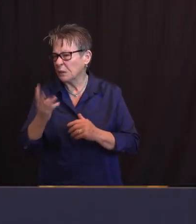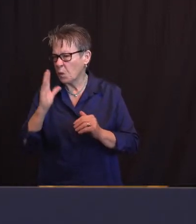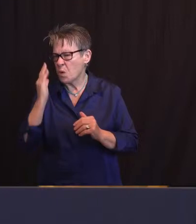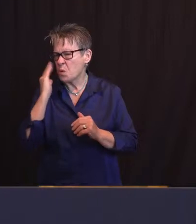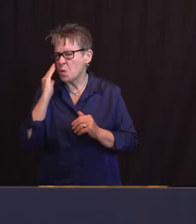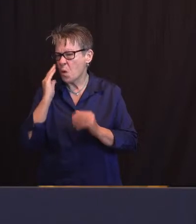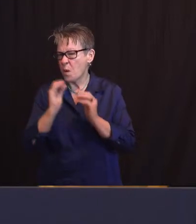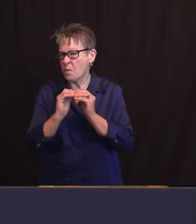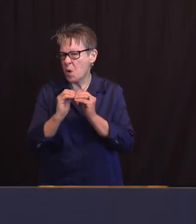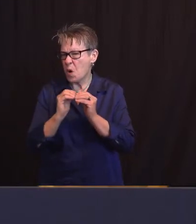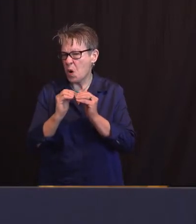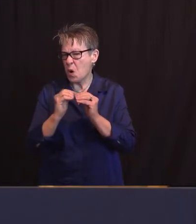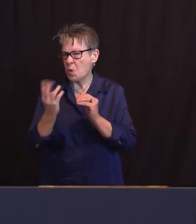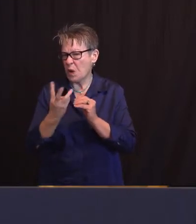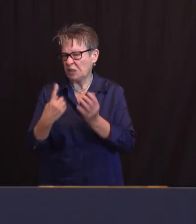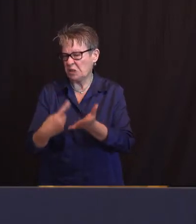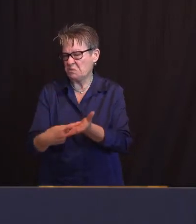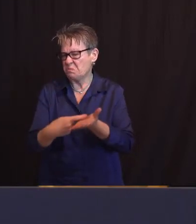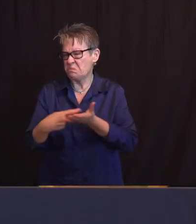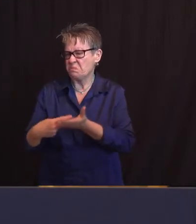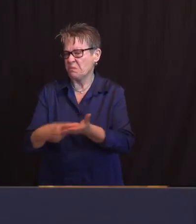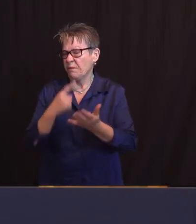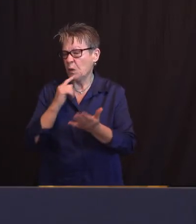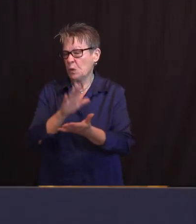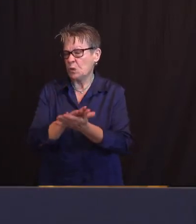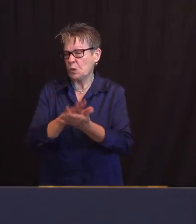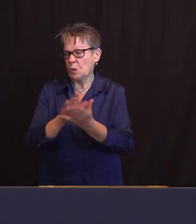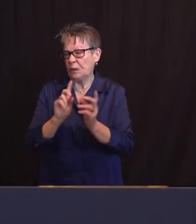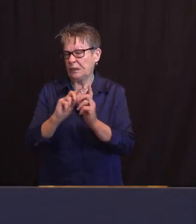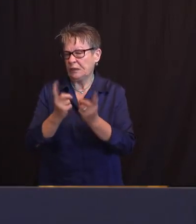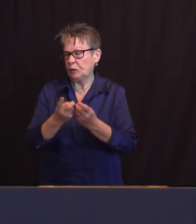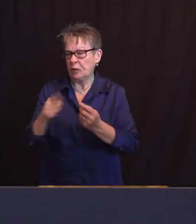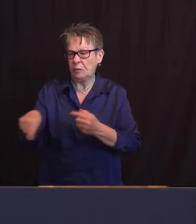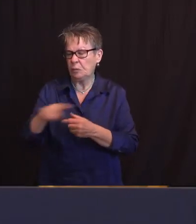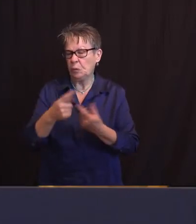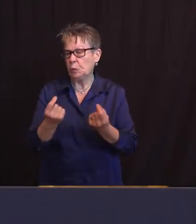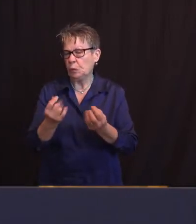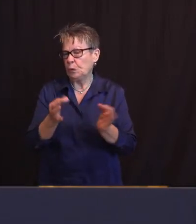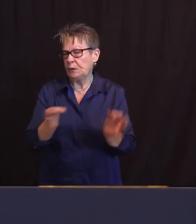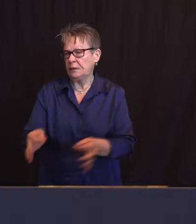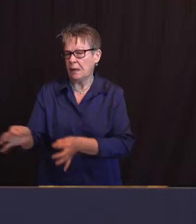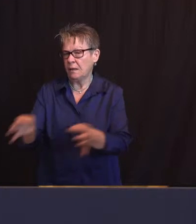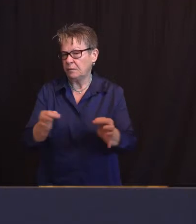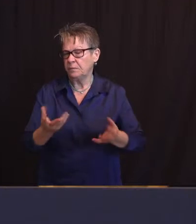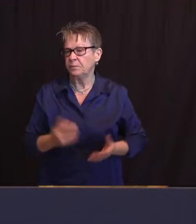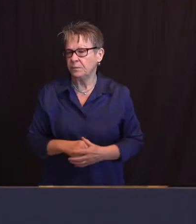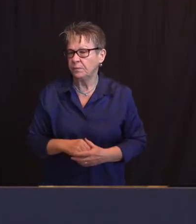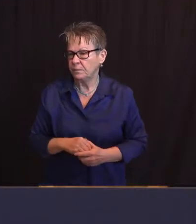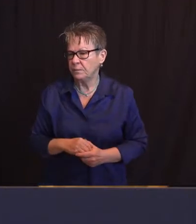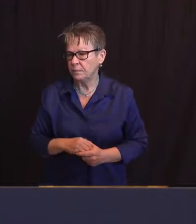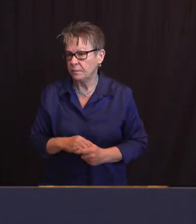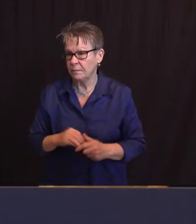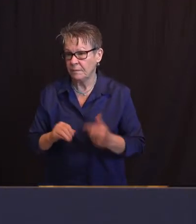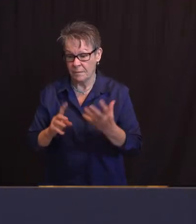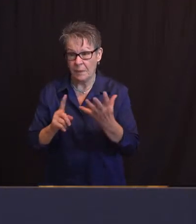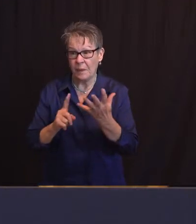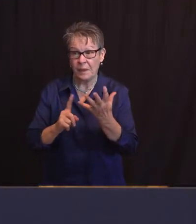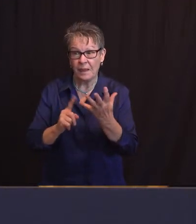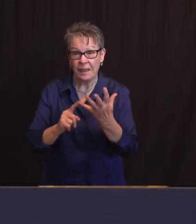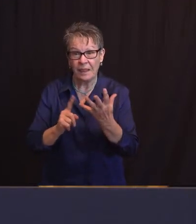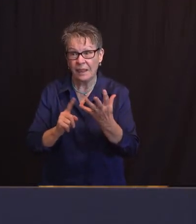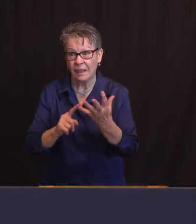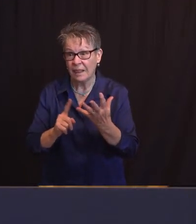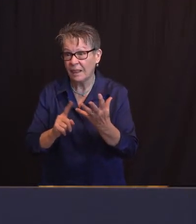plans. And listen, I'm going to repeat what I've said, so forgive me. The Edna Mahan incident in